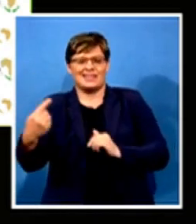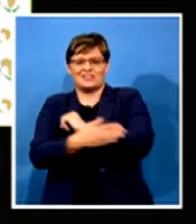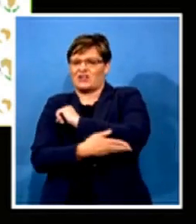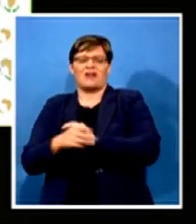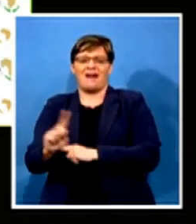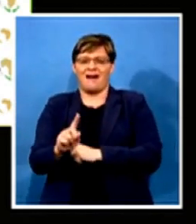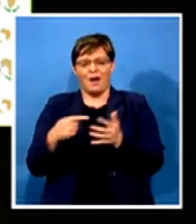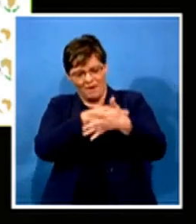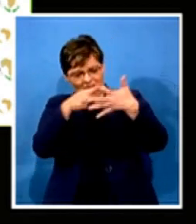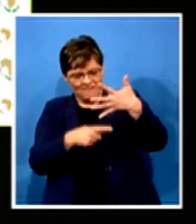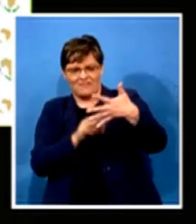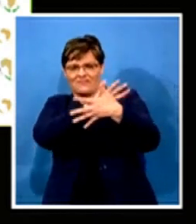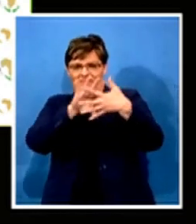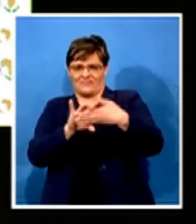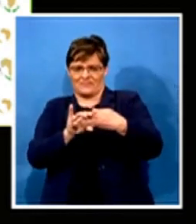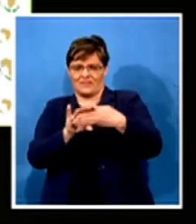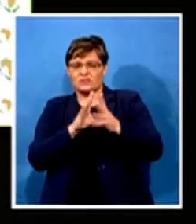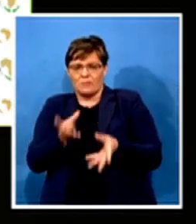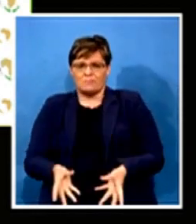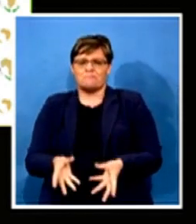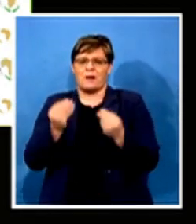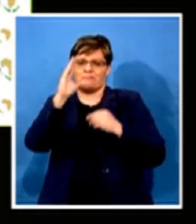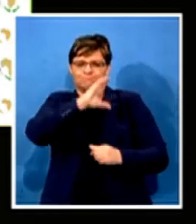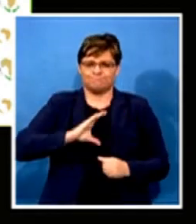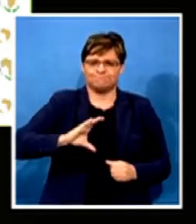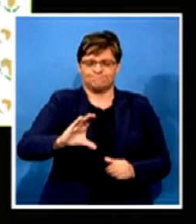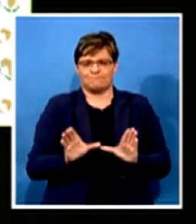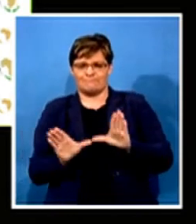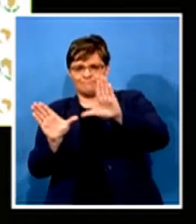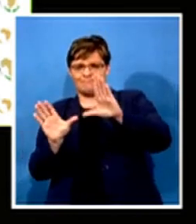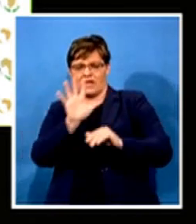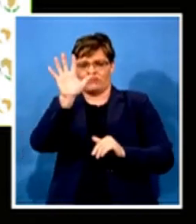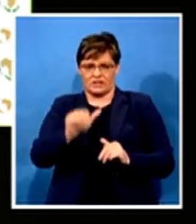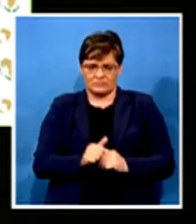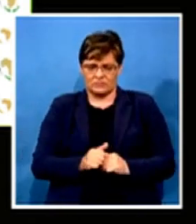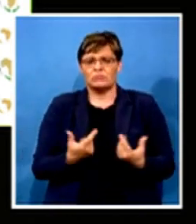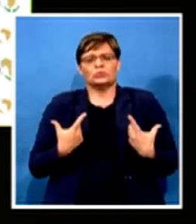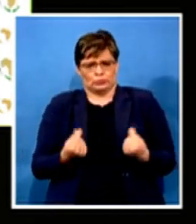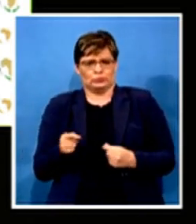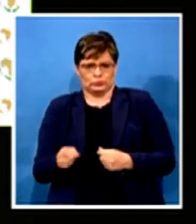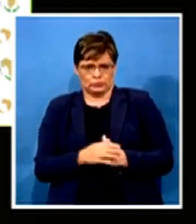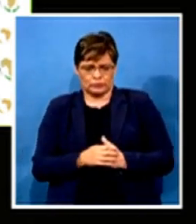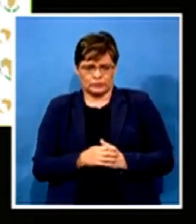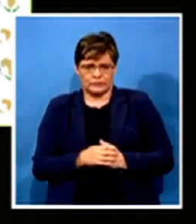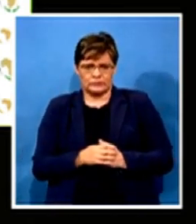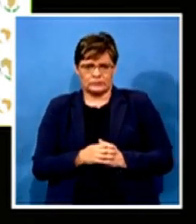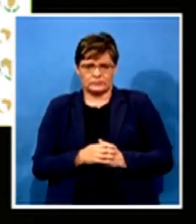vaccines on the continent. So that is what we are doing with respect to that the vaccine